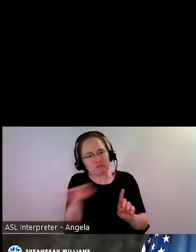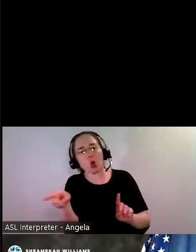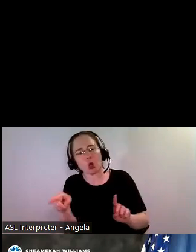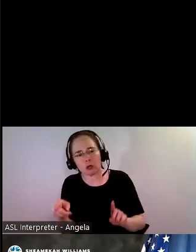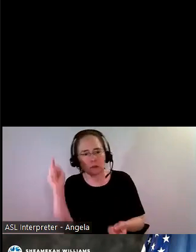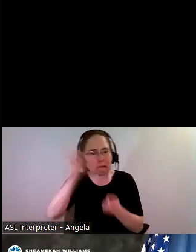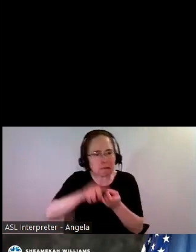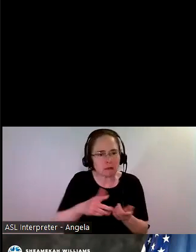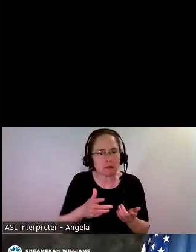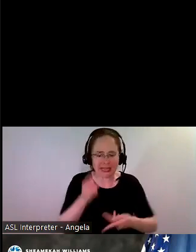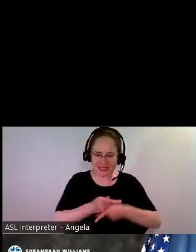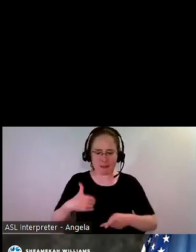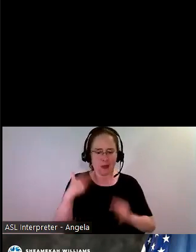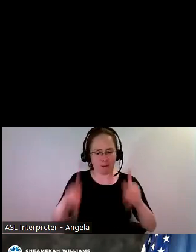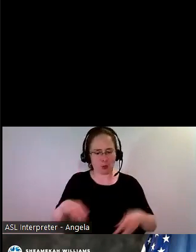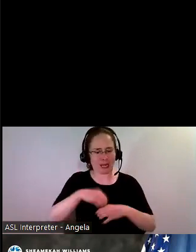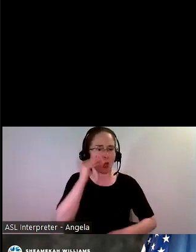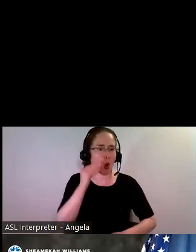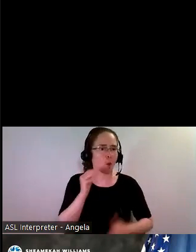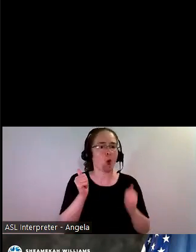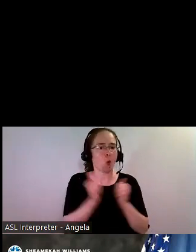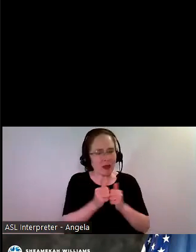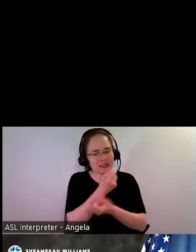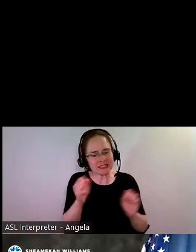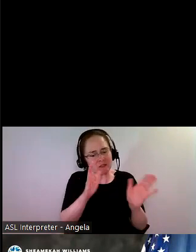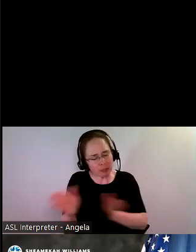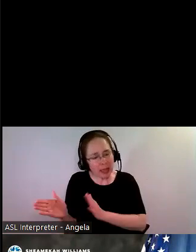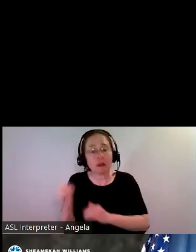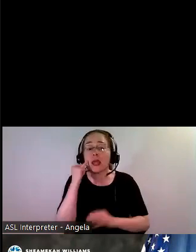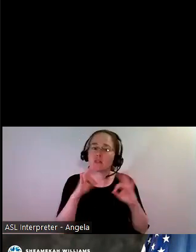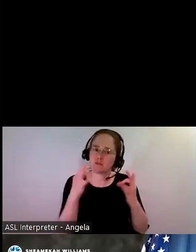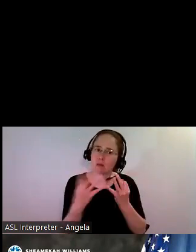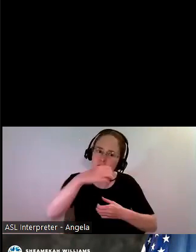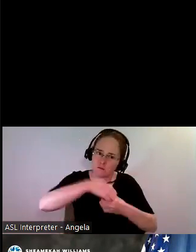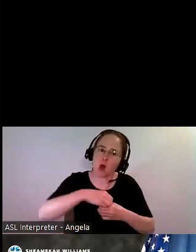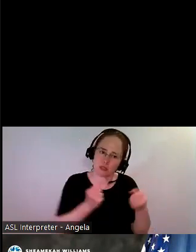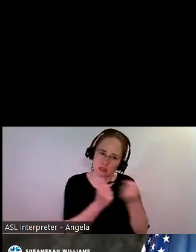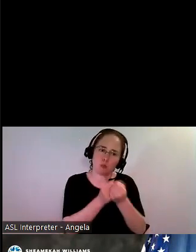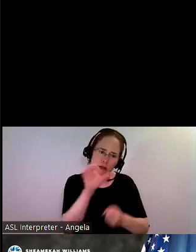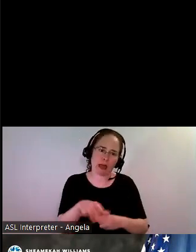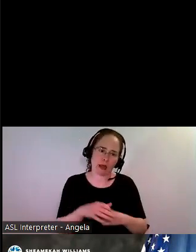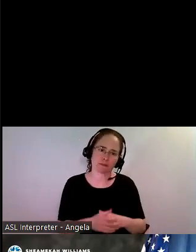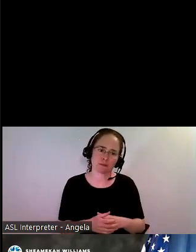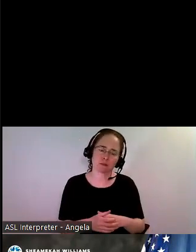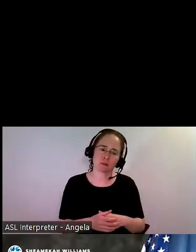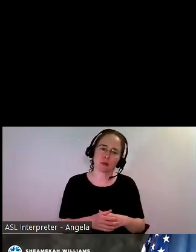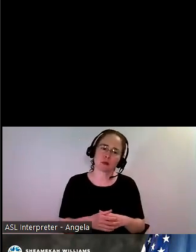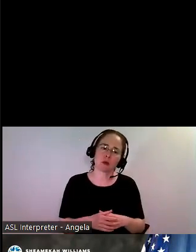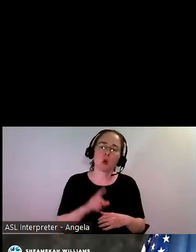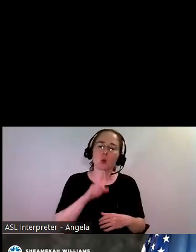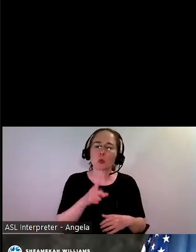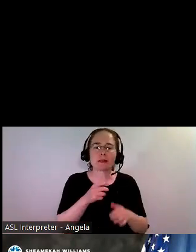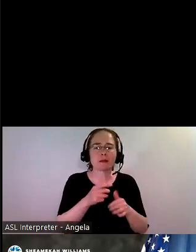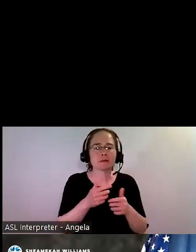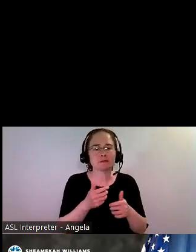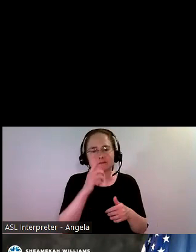person in the home with a crisis and stabilization plan, as long as the families are involved in really supporting that. And really moving away from ED